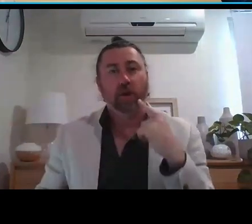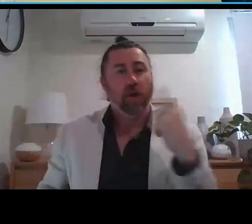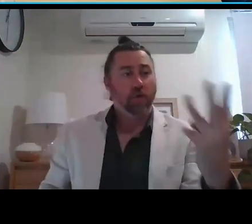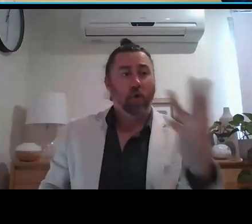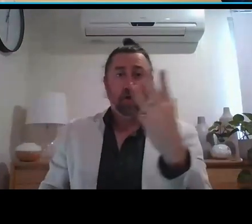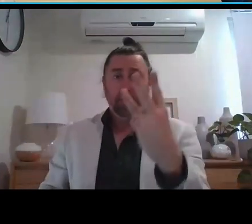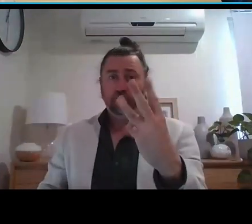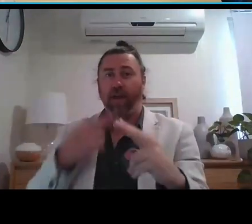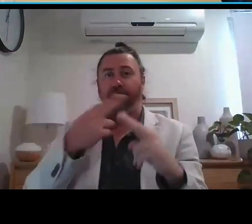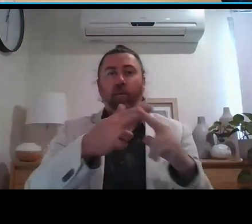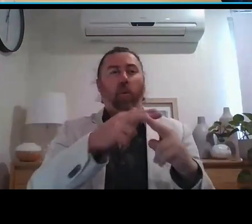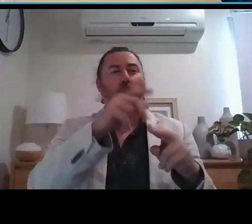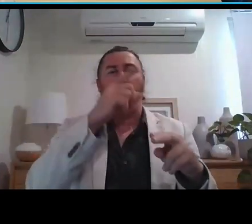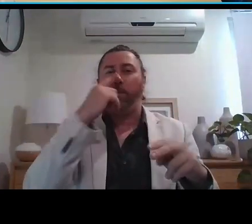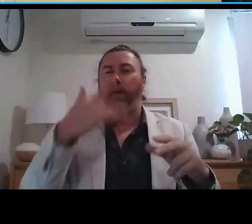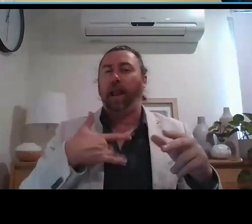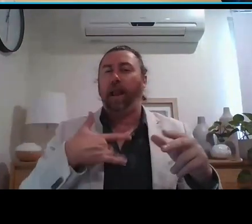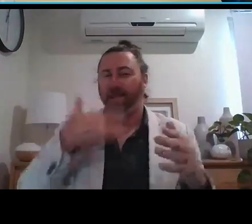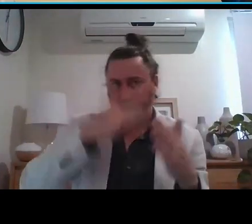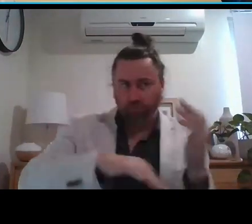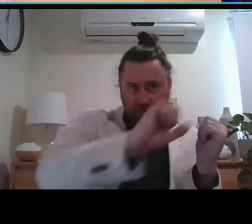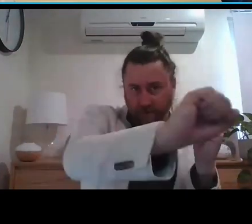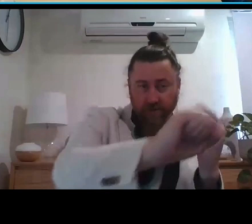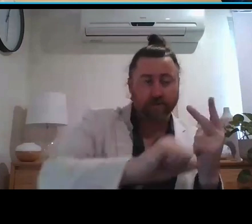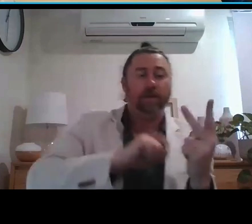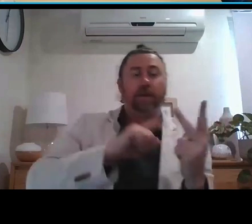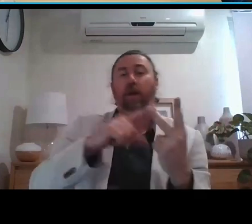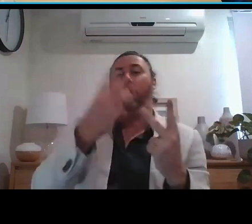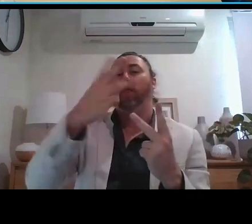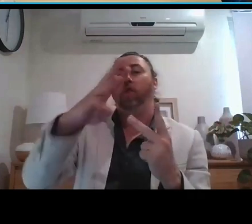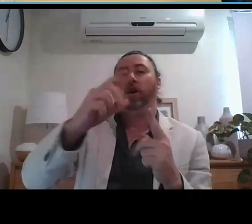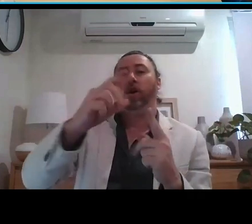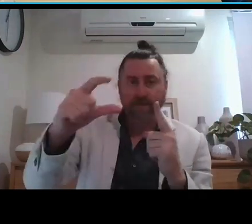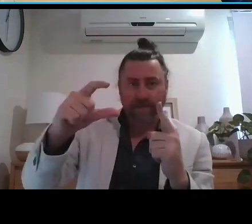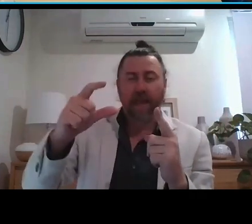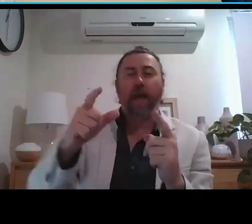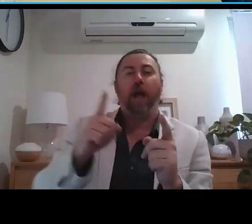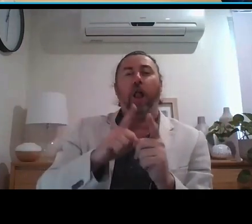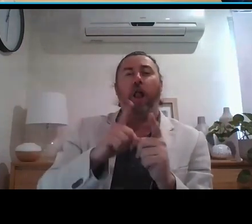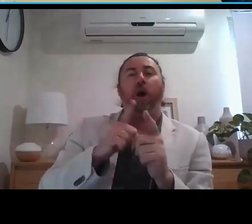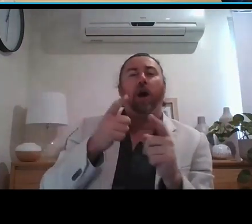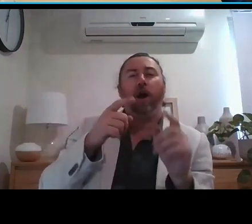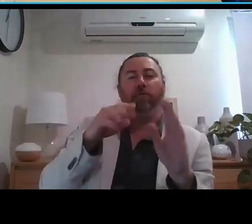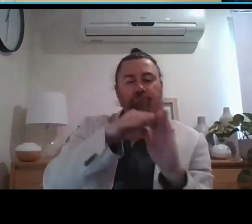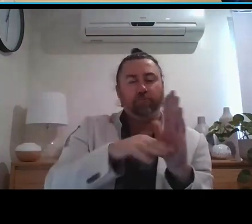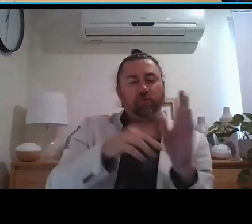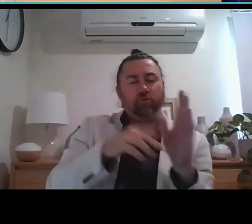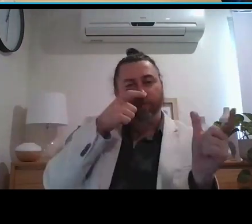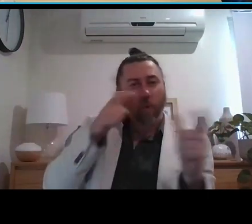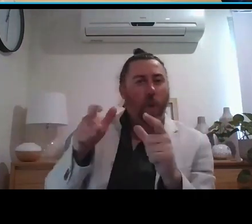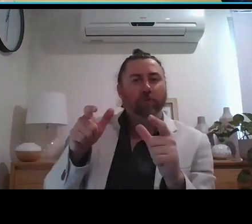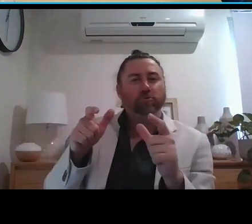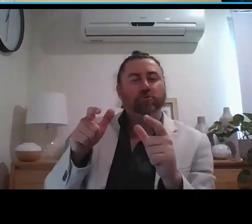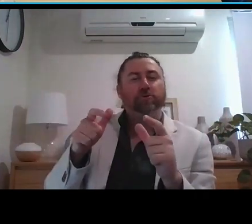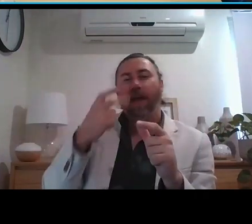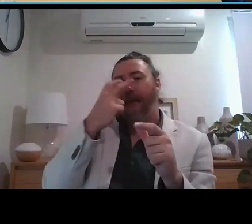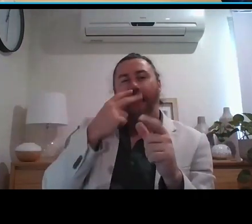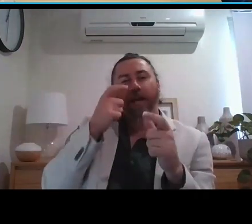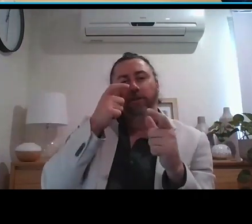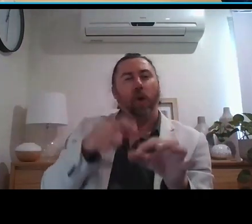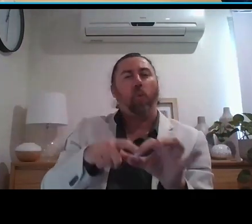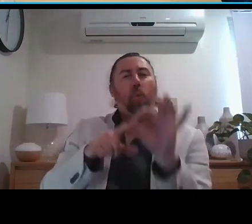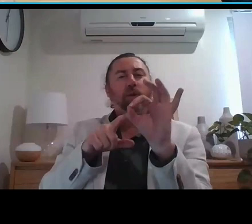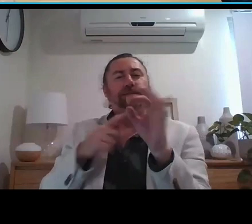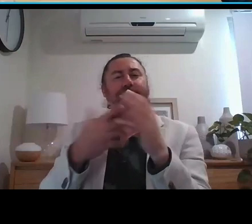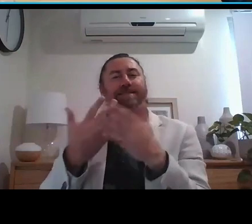across consumer experience, 30% across from regulatory activity from the Aged Care Quality and Safety Commission. And